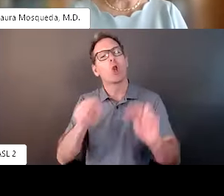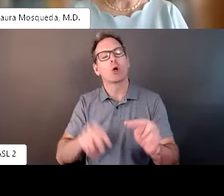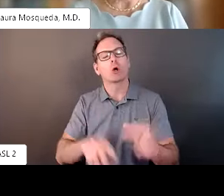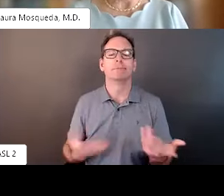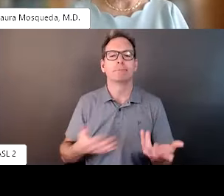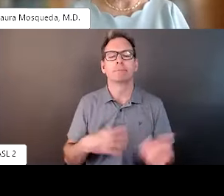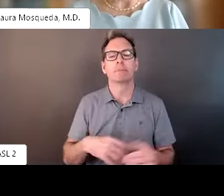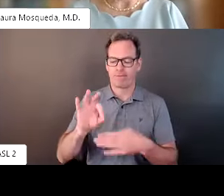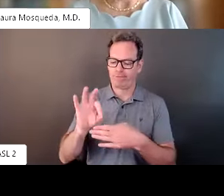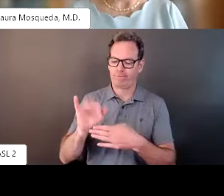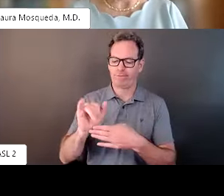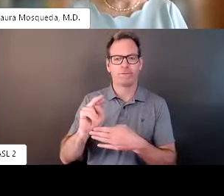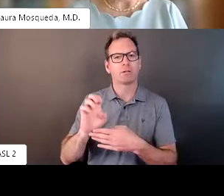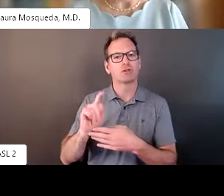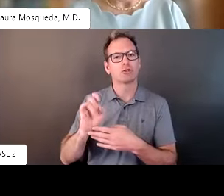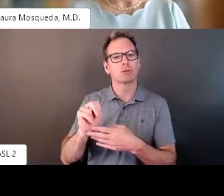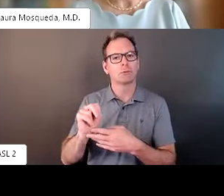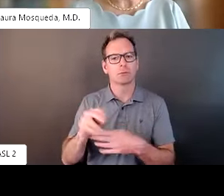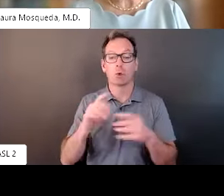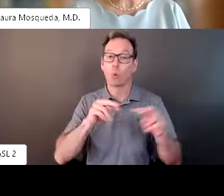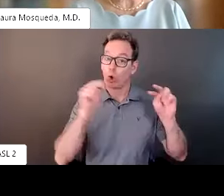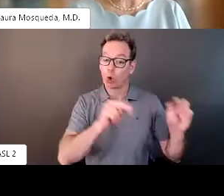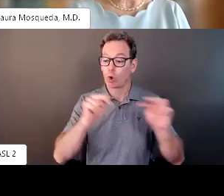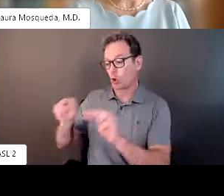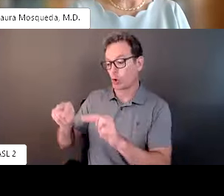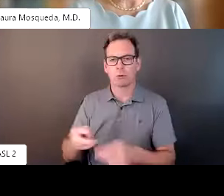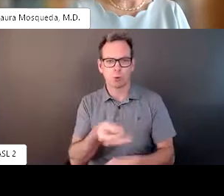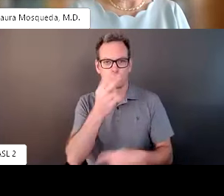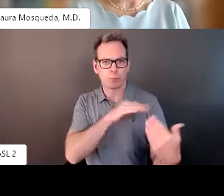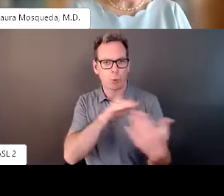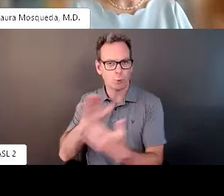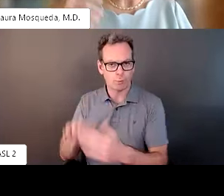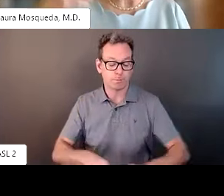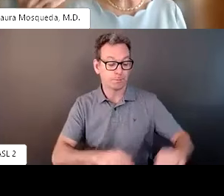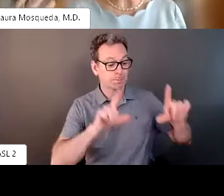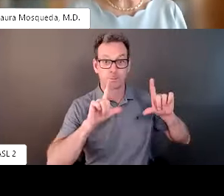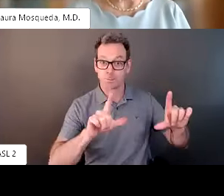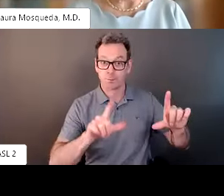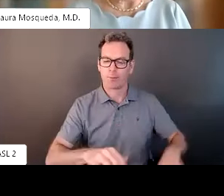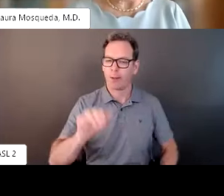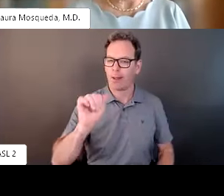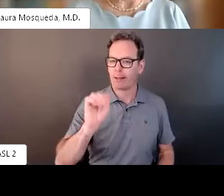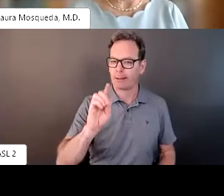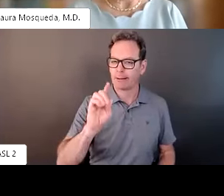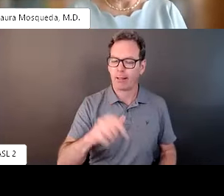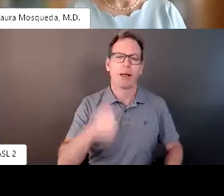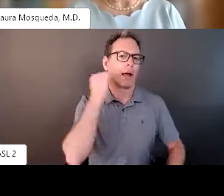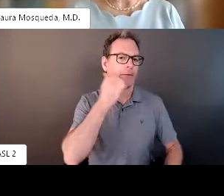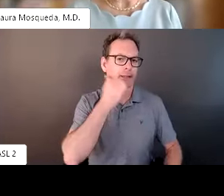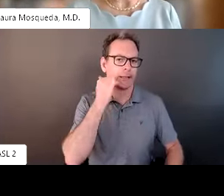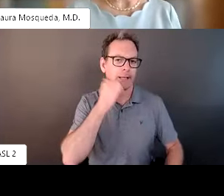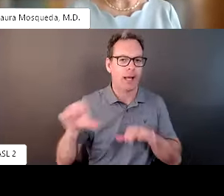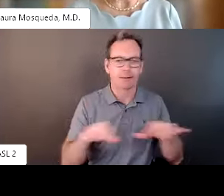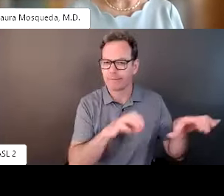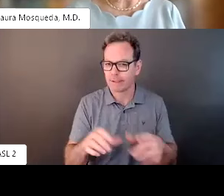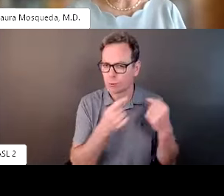basic activities of daily living. And these are the types of things like, can you get around on your own? Are you